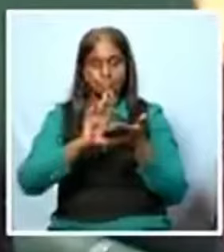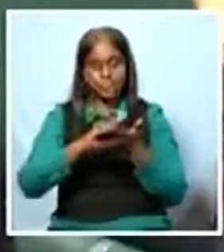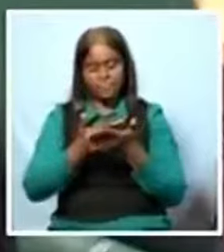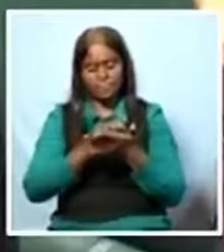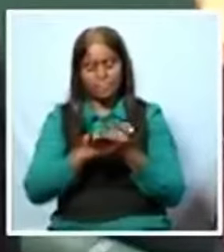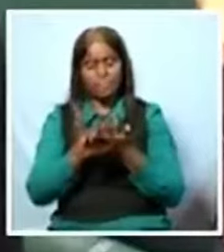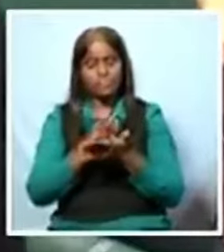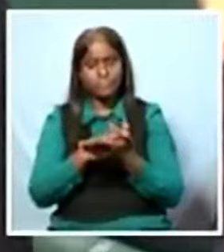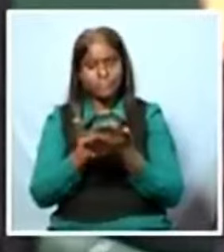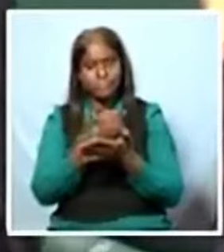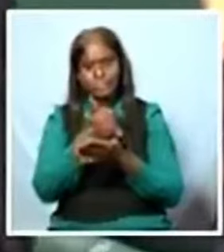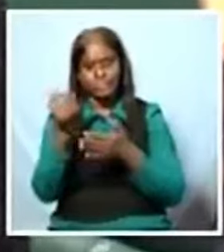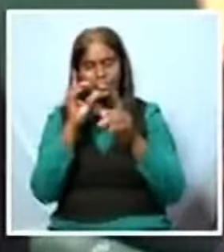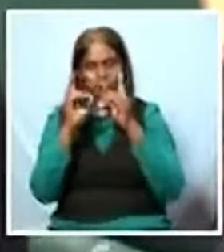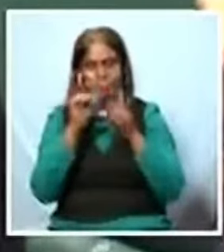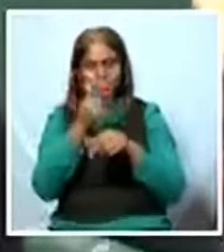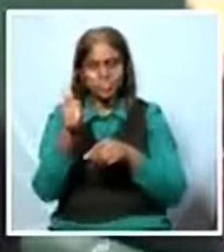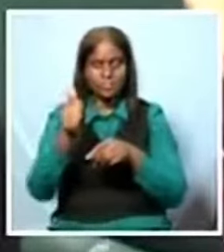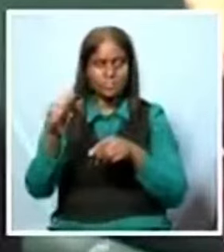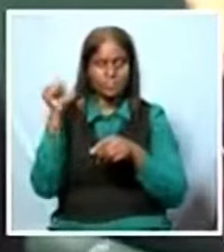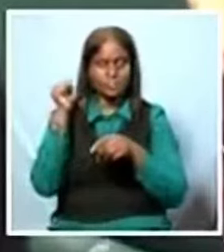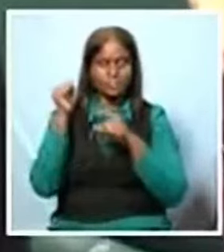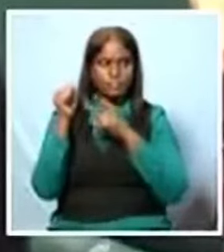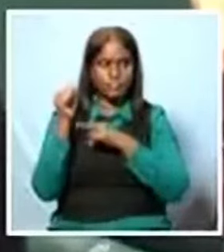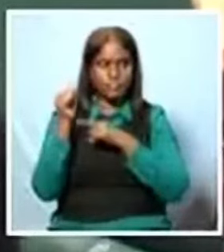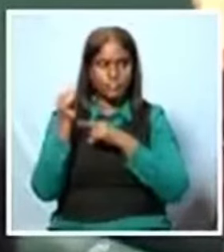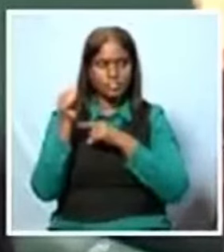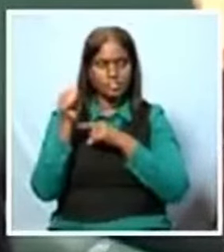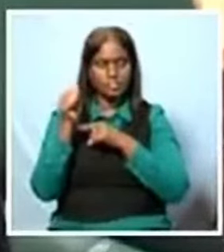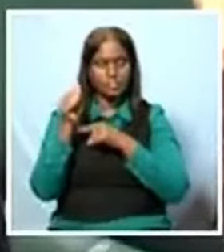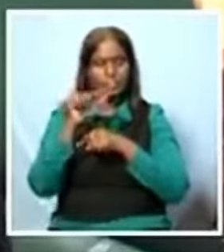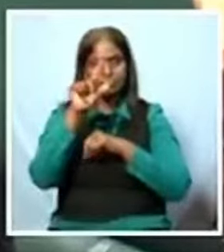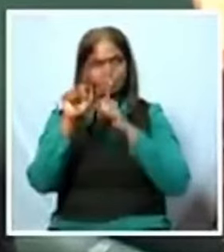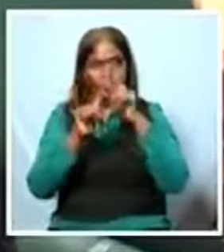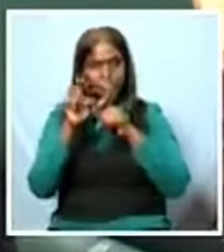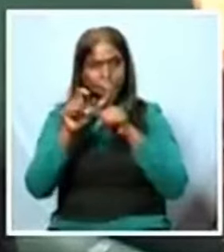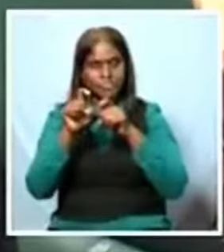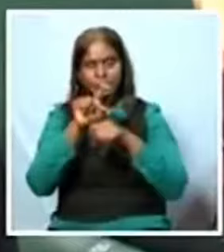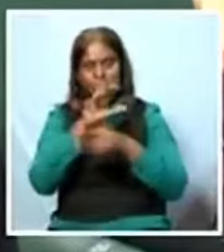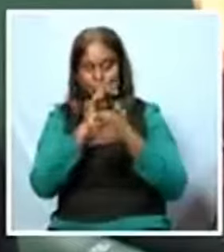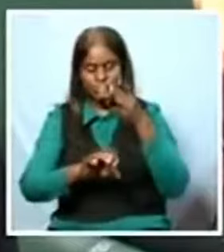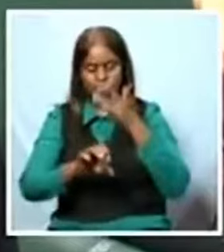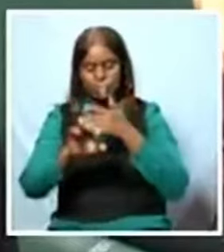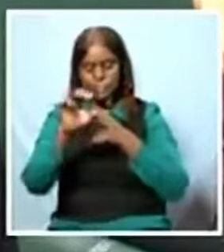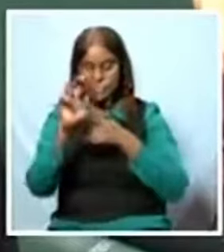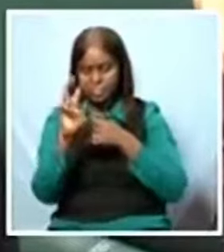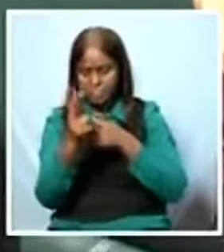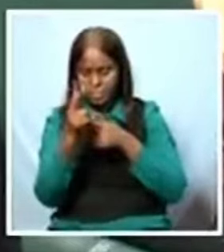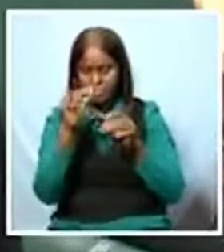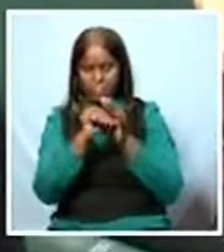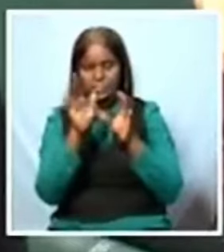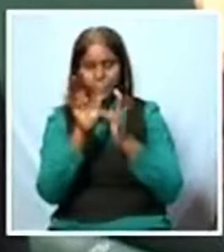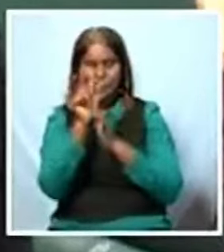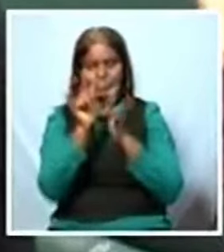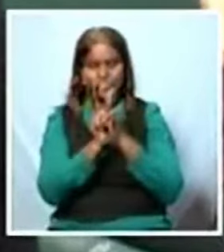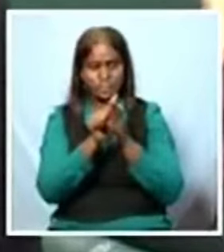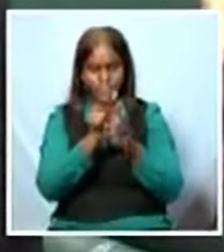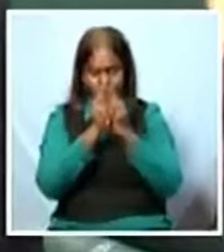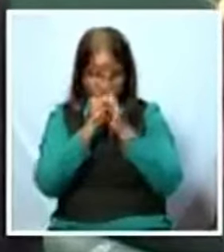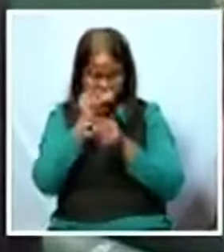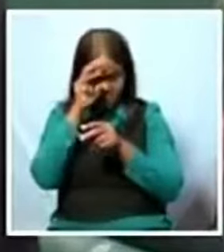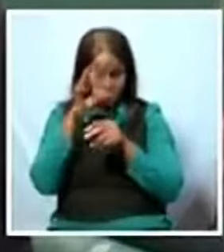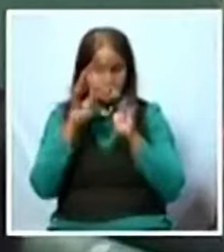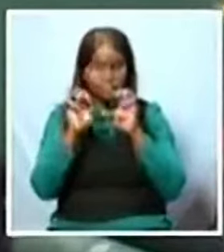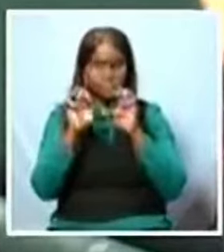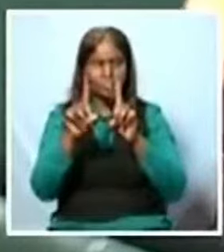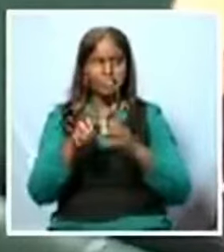interpretation. Any debate, any objection? The question is that Clause 2 stands part of the bill. The Honorable Minister of